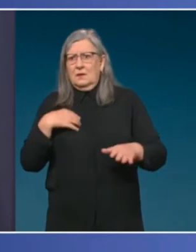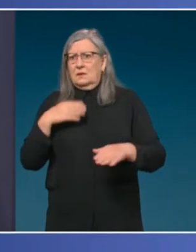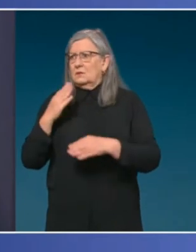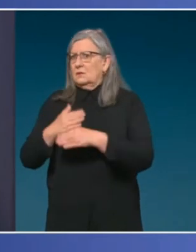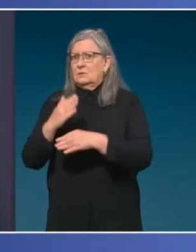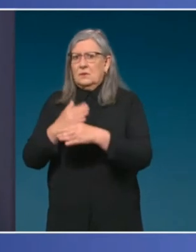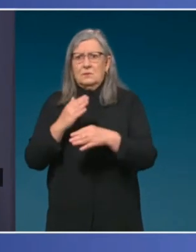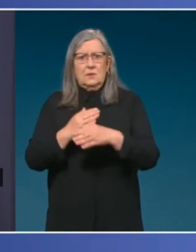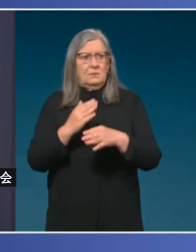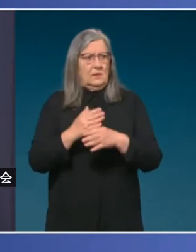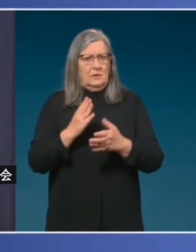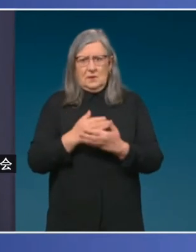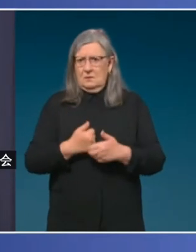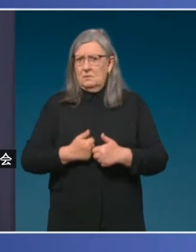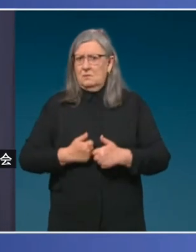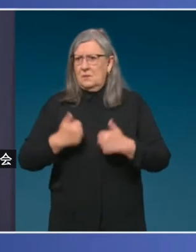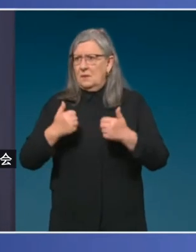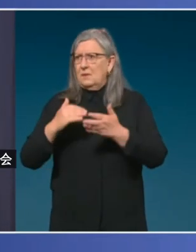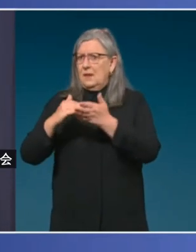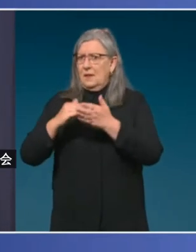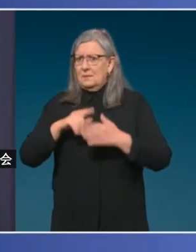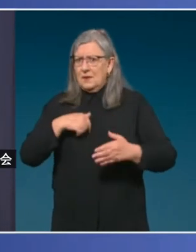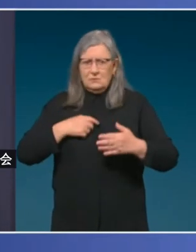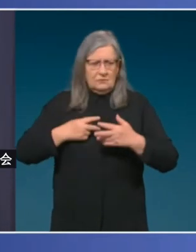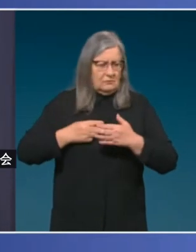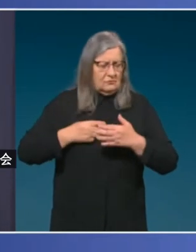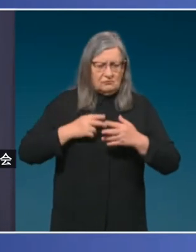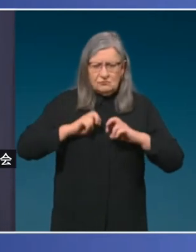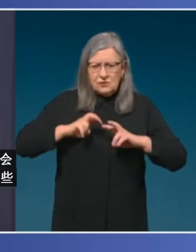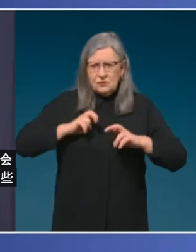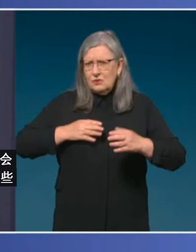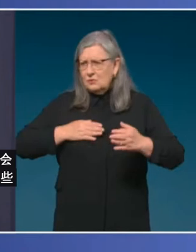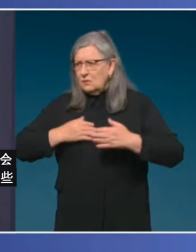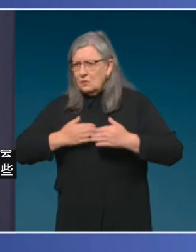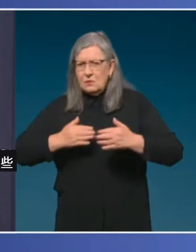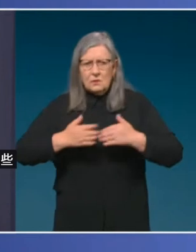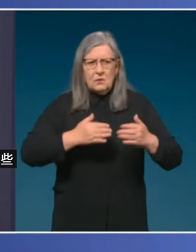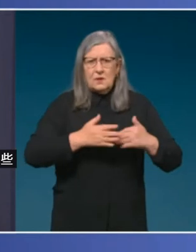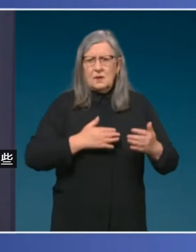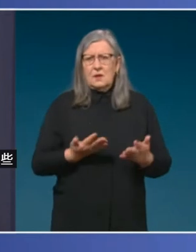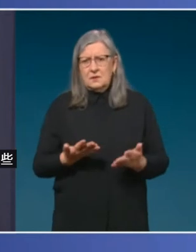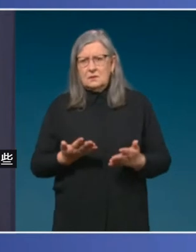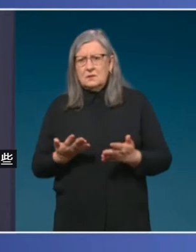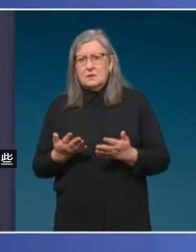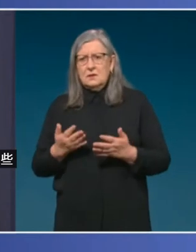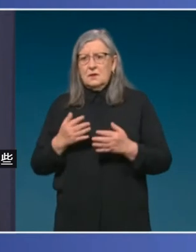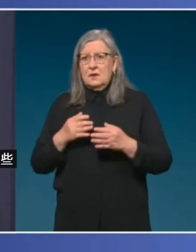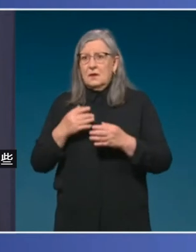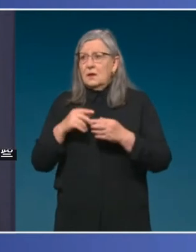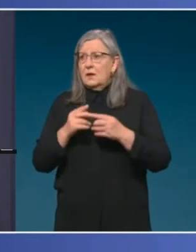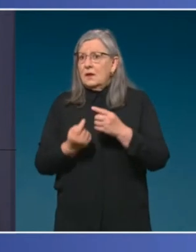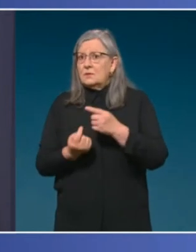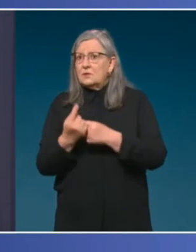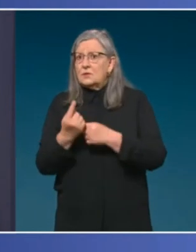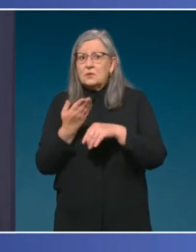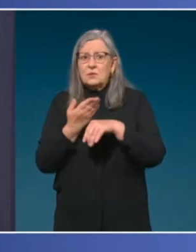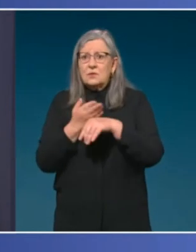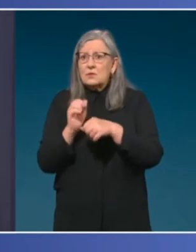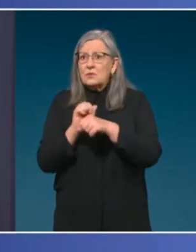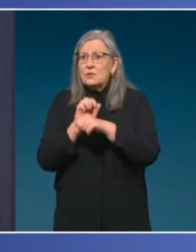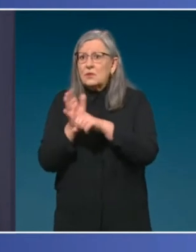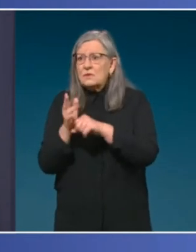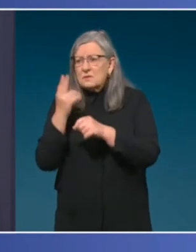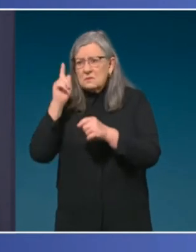are using now. But I would say this, that other variants have not led to changes. So again, we follow the medical advice. In terms of